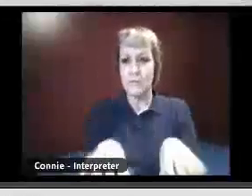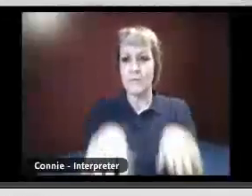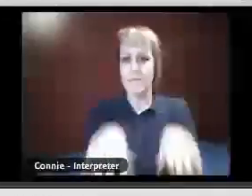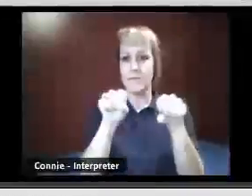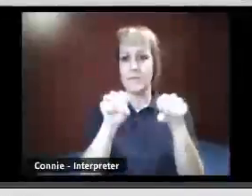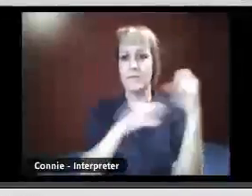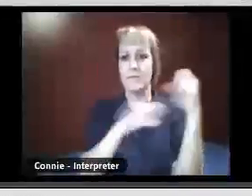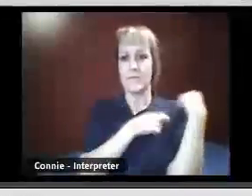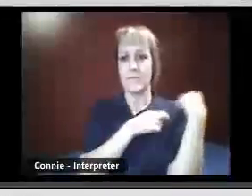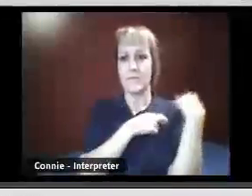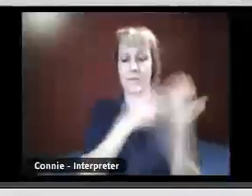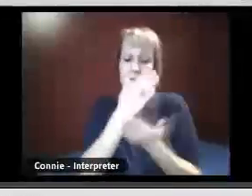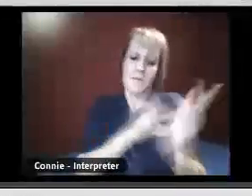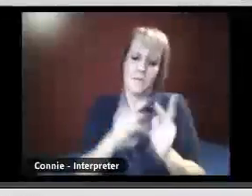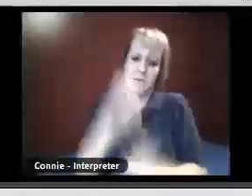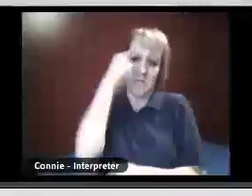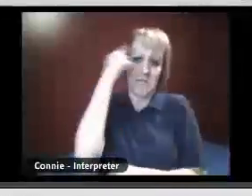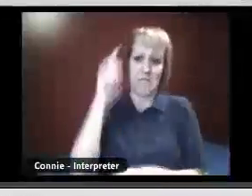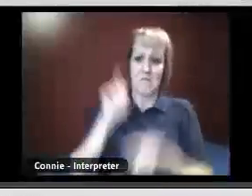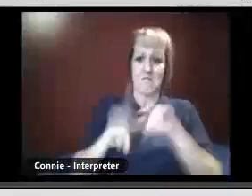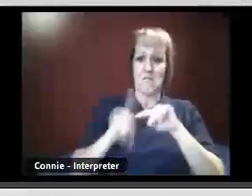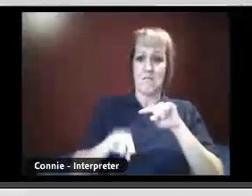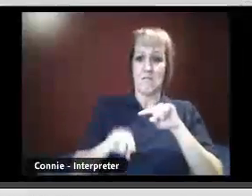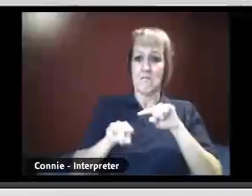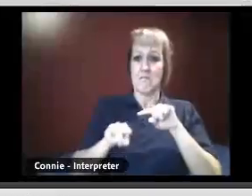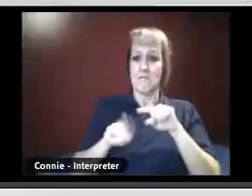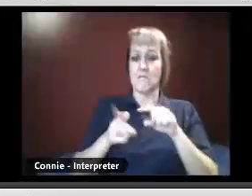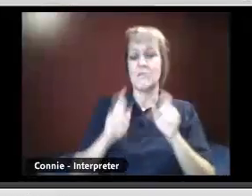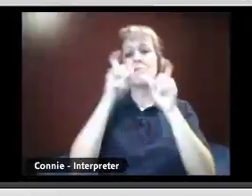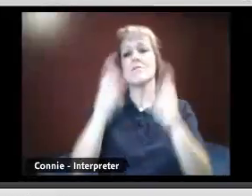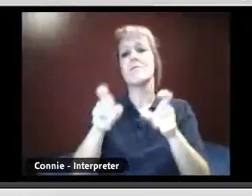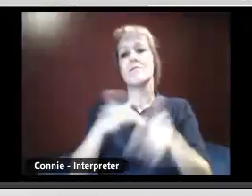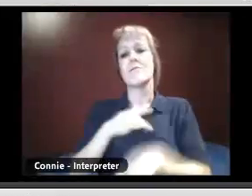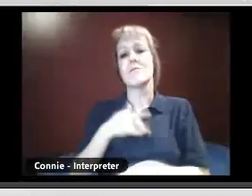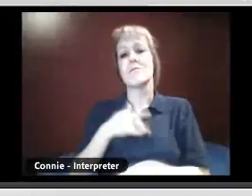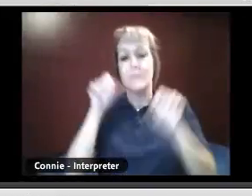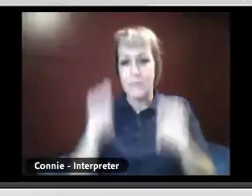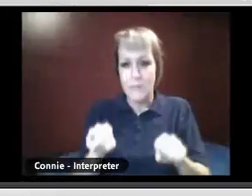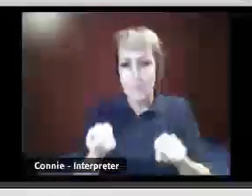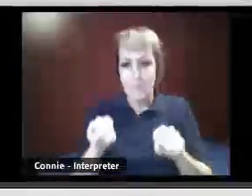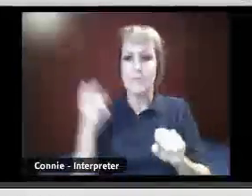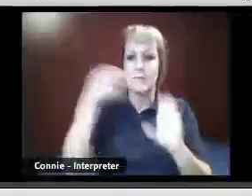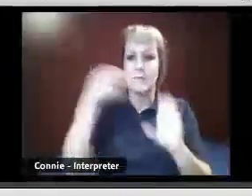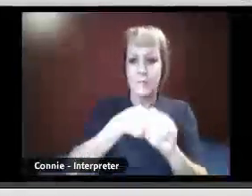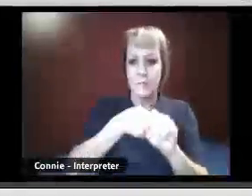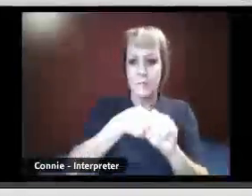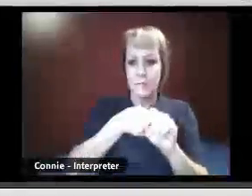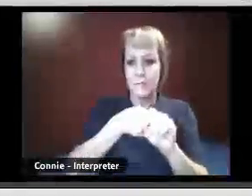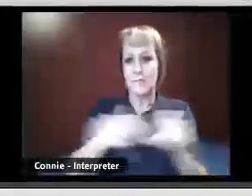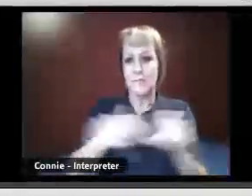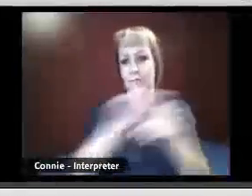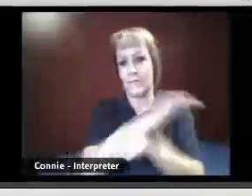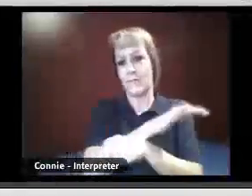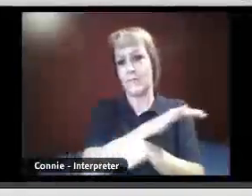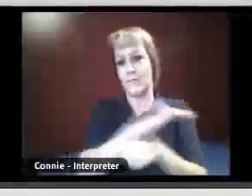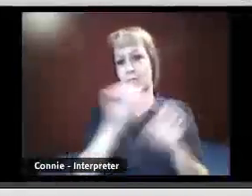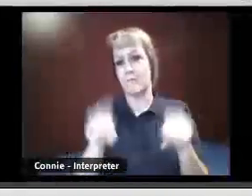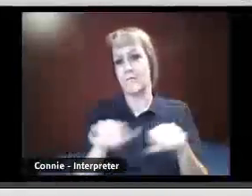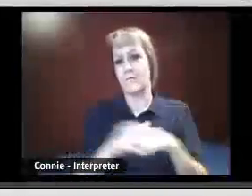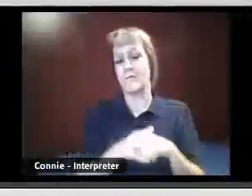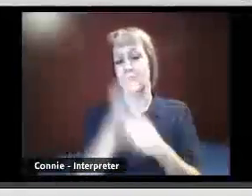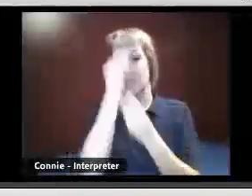they can't, um, gives people that sense that they can contribute and could contribute more fully. Information